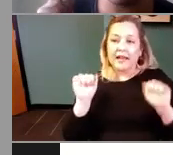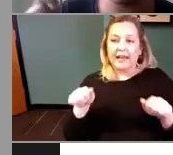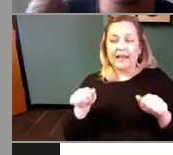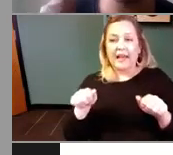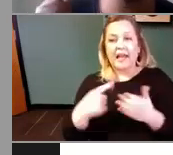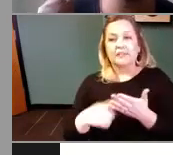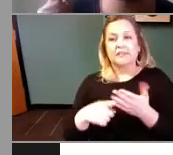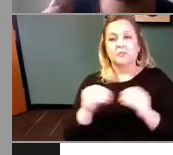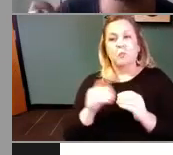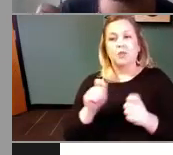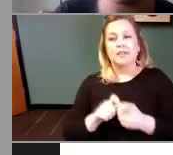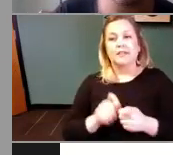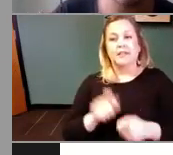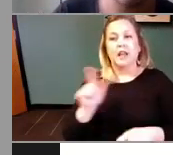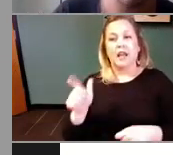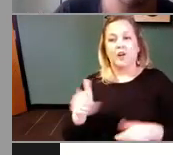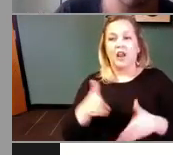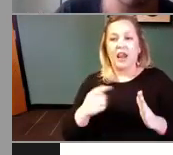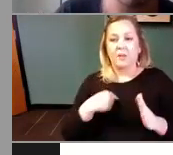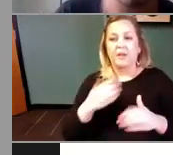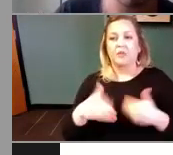through it and we can again discuss this in the next class.